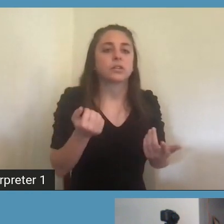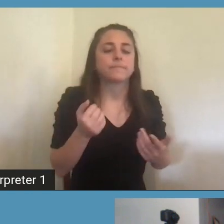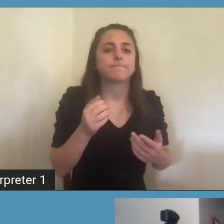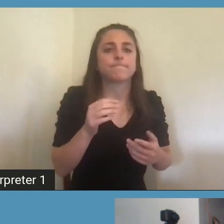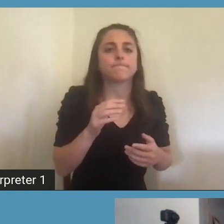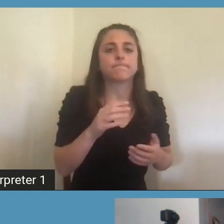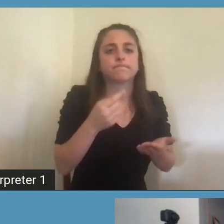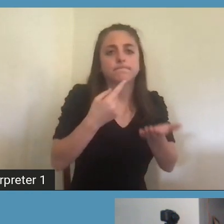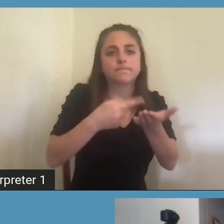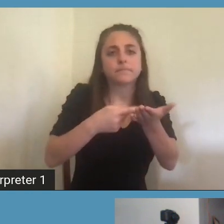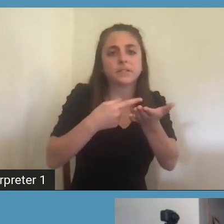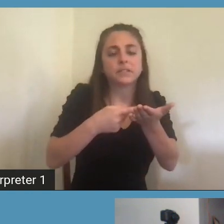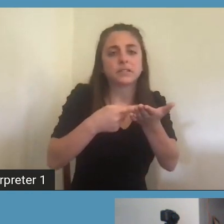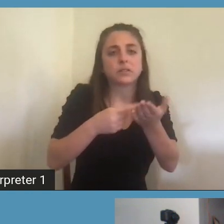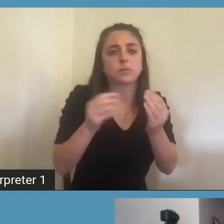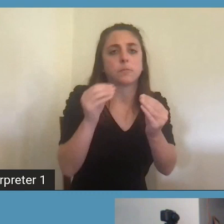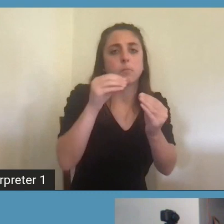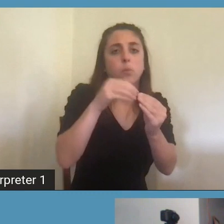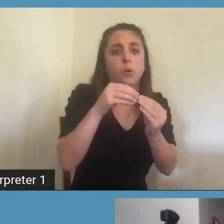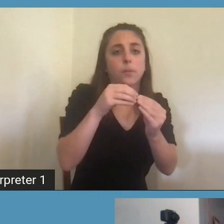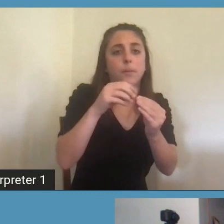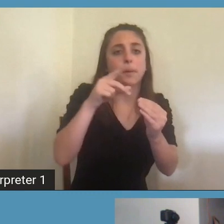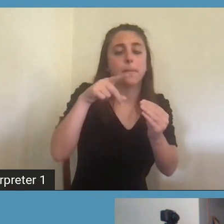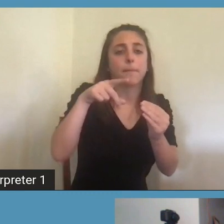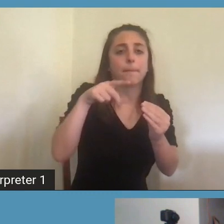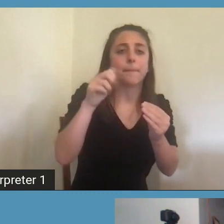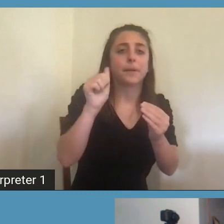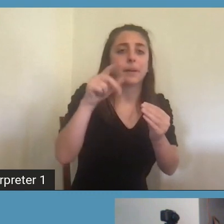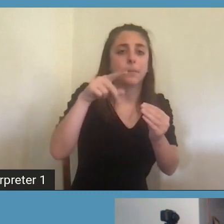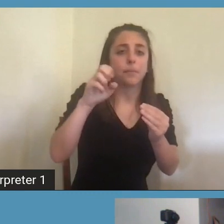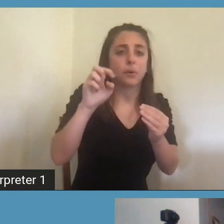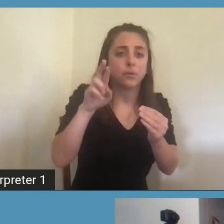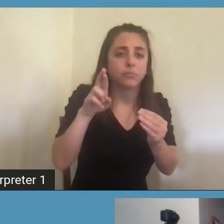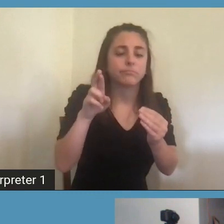using paper prototypes to develop storyboards?